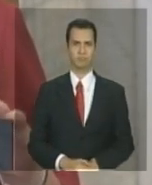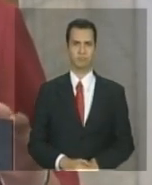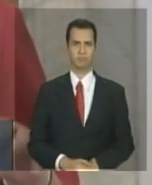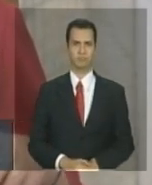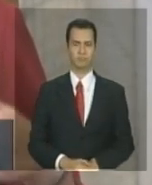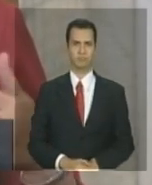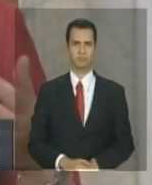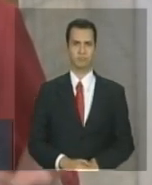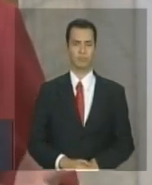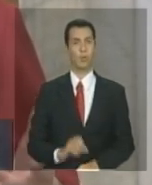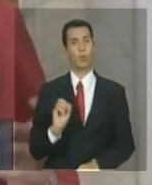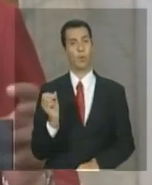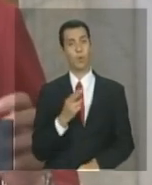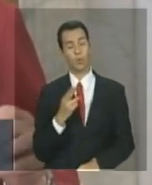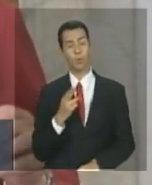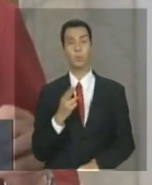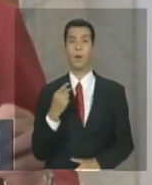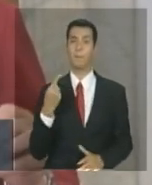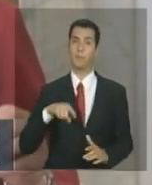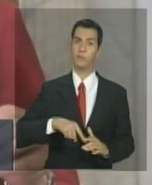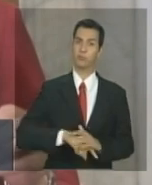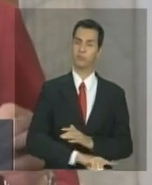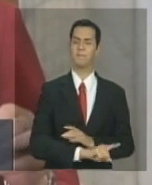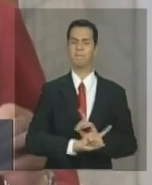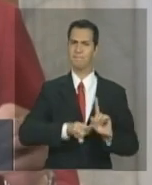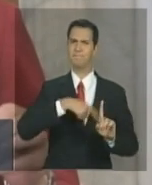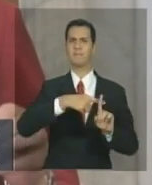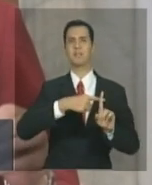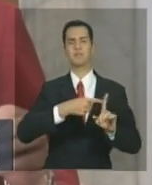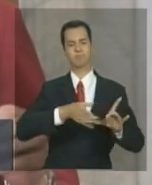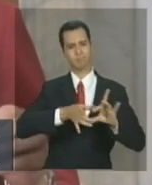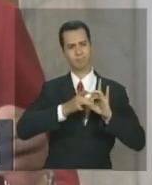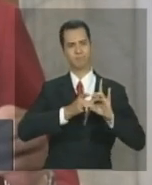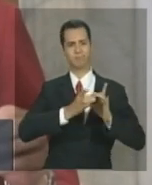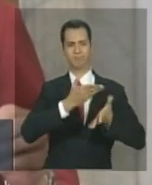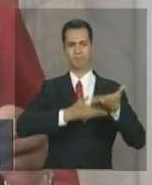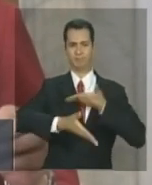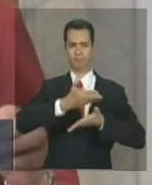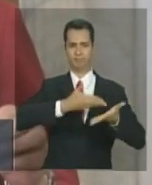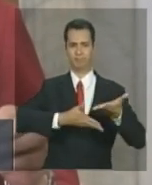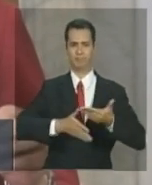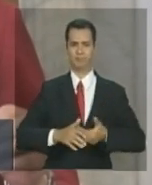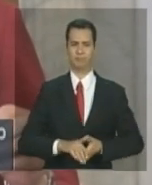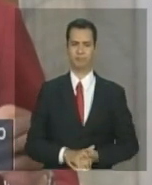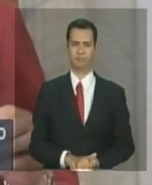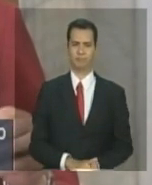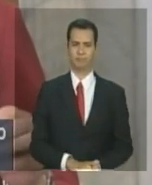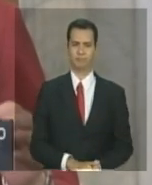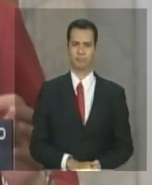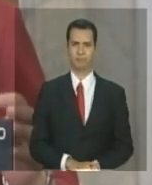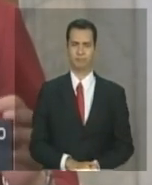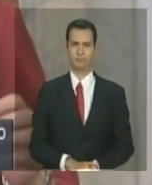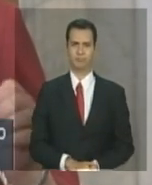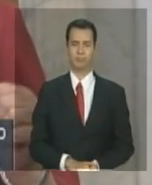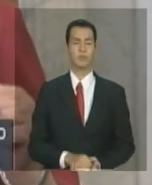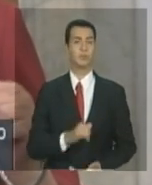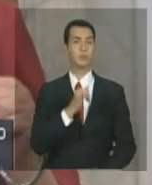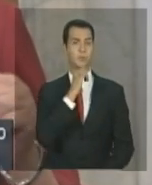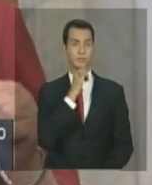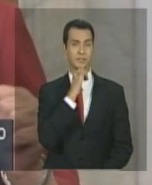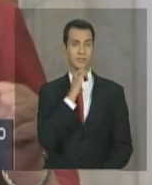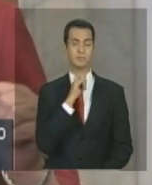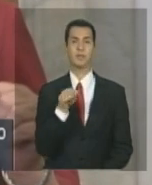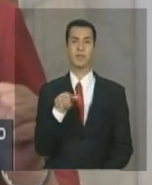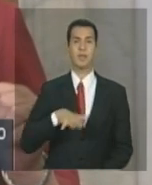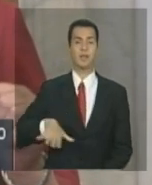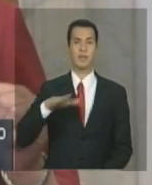Ou melhor, aprofundar a sua cooperação. Or better said, where we can further deepen our existing cooperation. Por exemplo, na área de